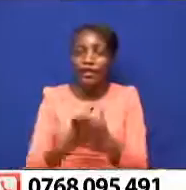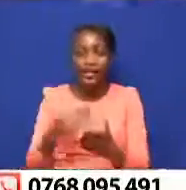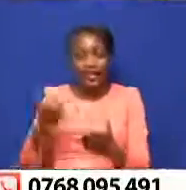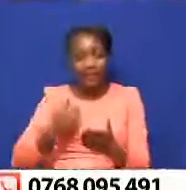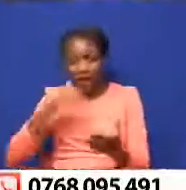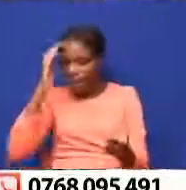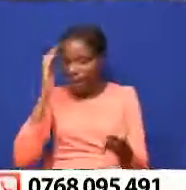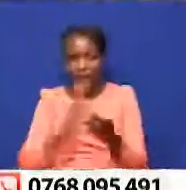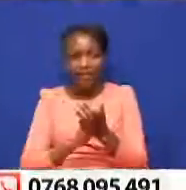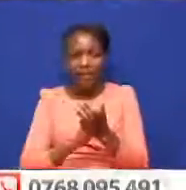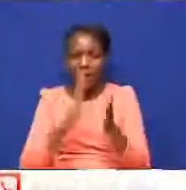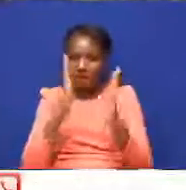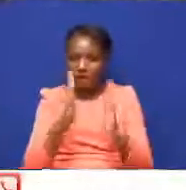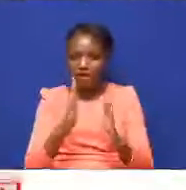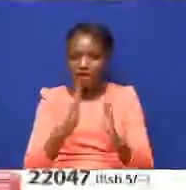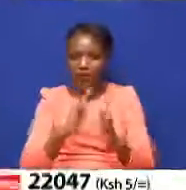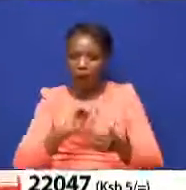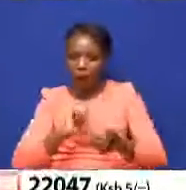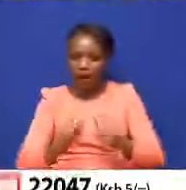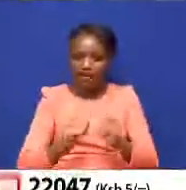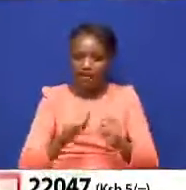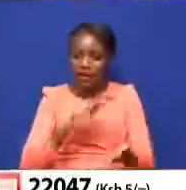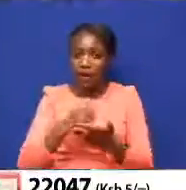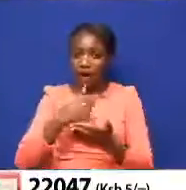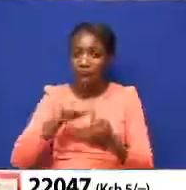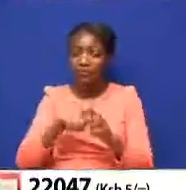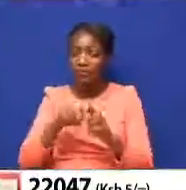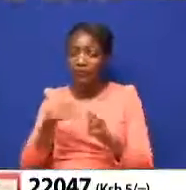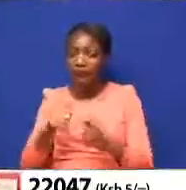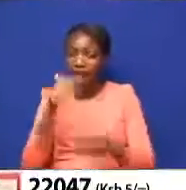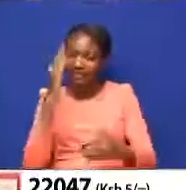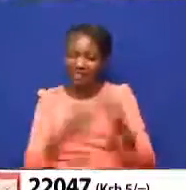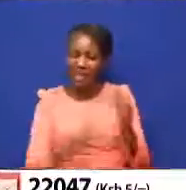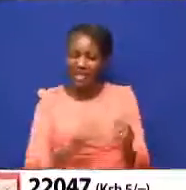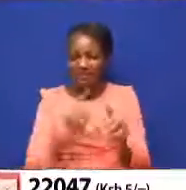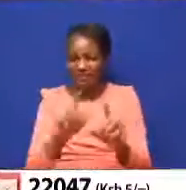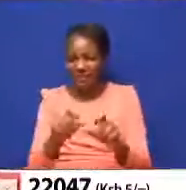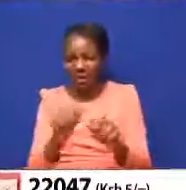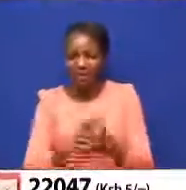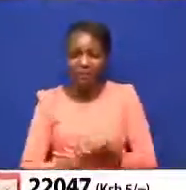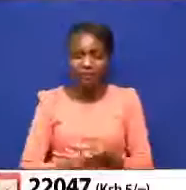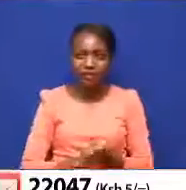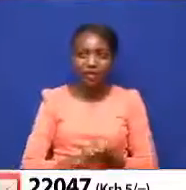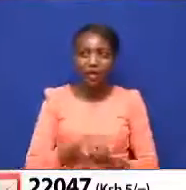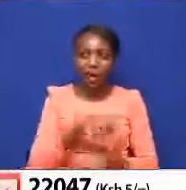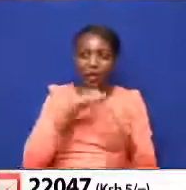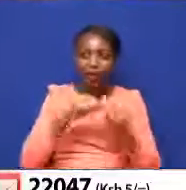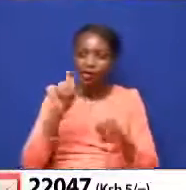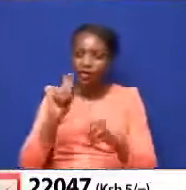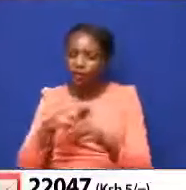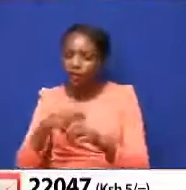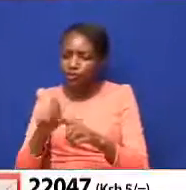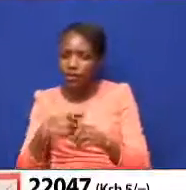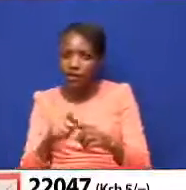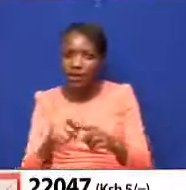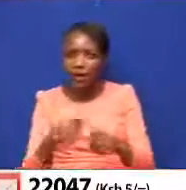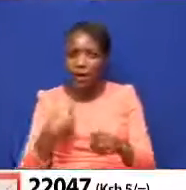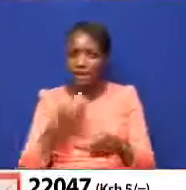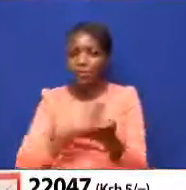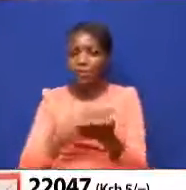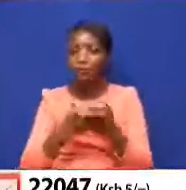staying physically fit will help her and others fight off the virus. Wazidi tu kutrain, wasiogope